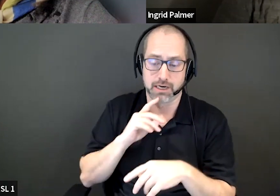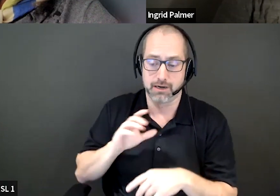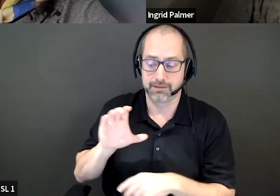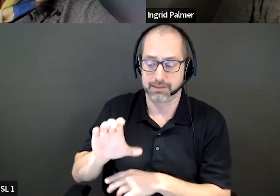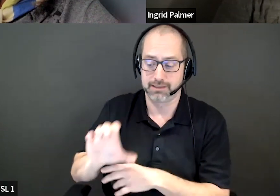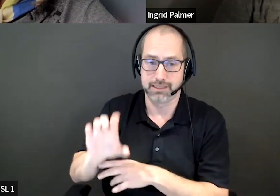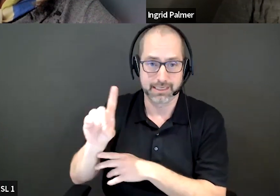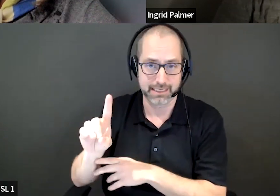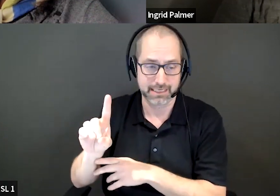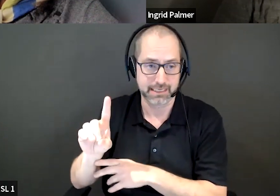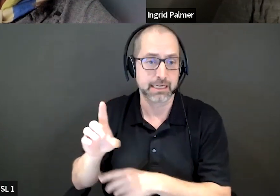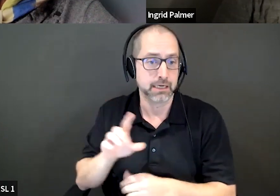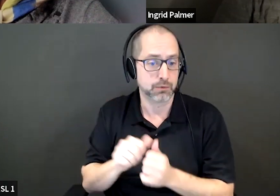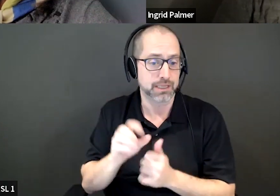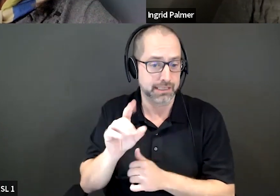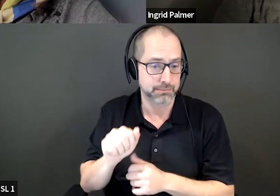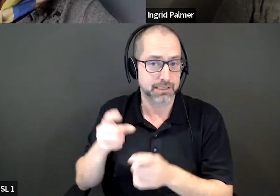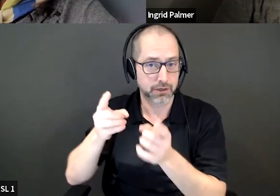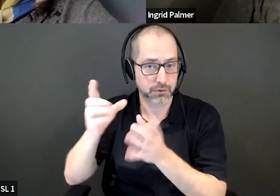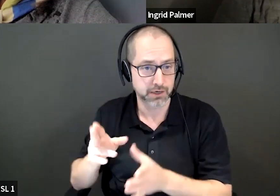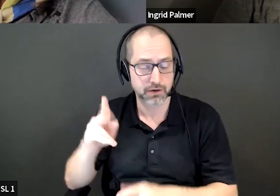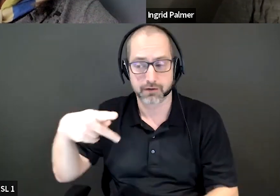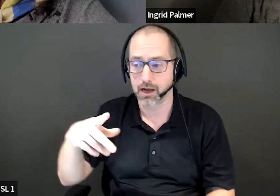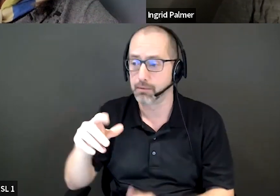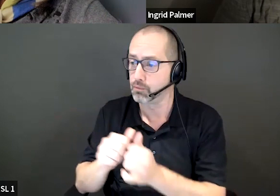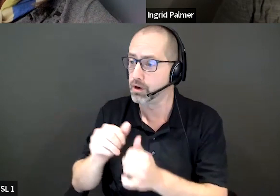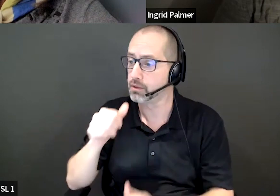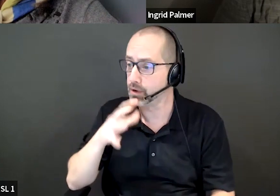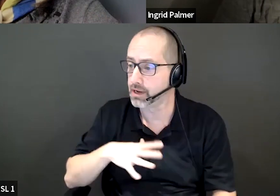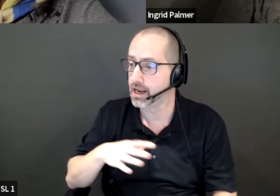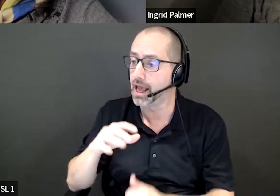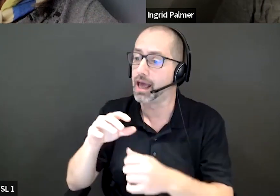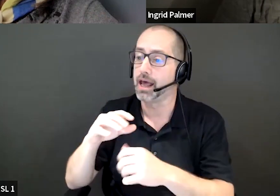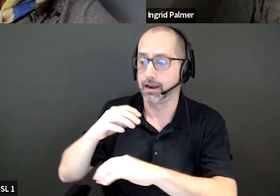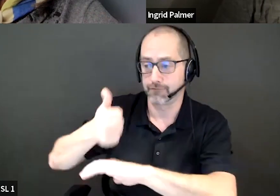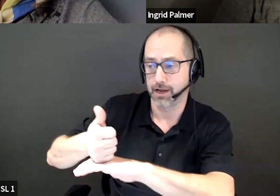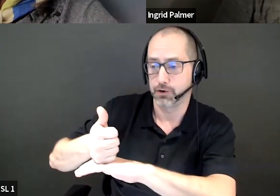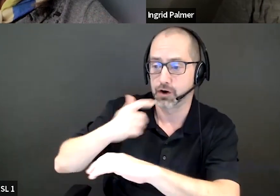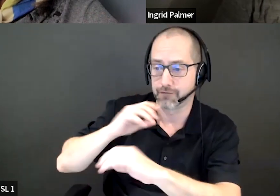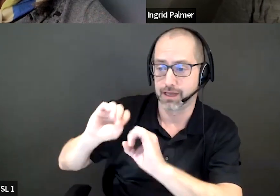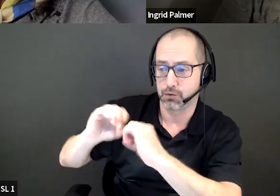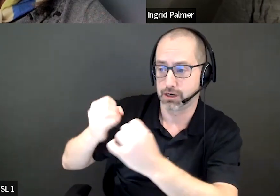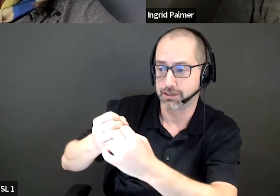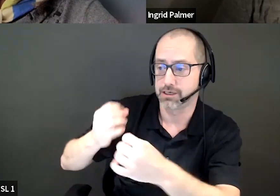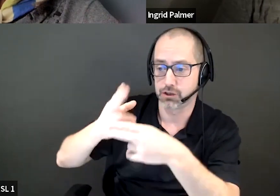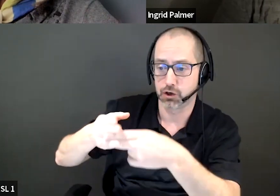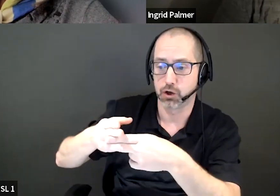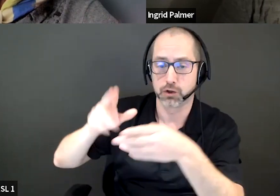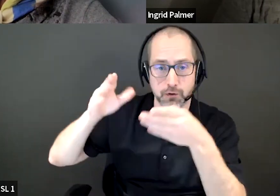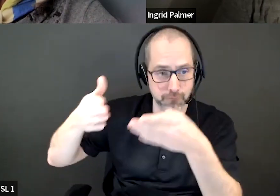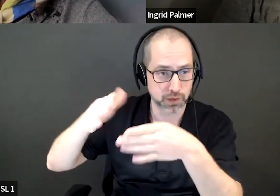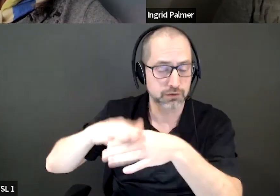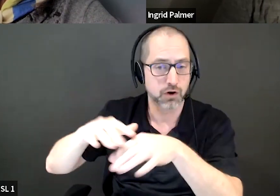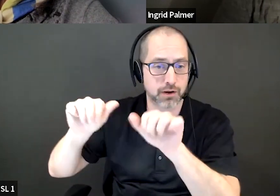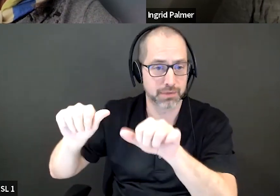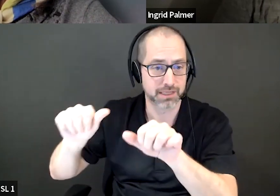a director at Up With Women, and the founder of an organization called Focus on Ability. And it is my pleasure at